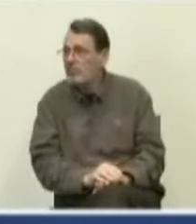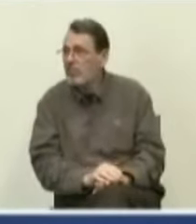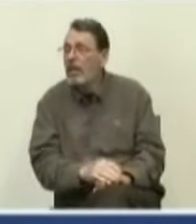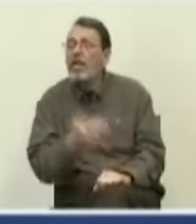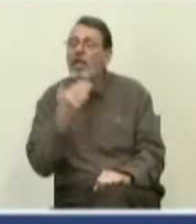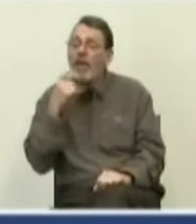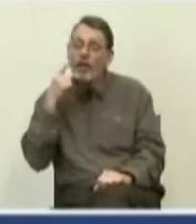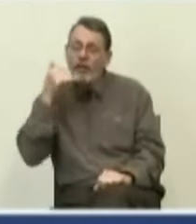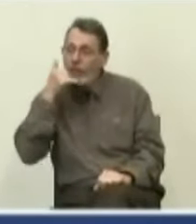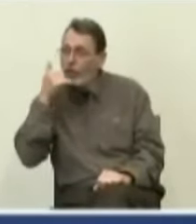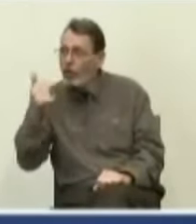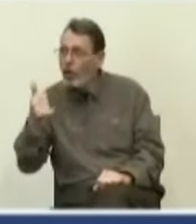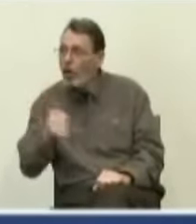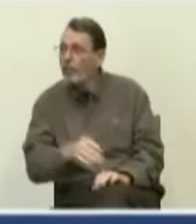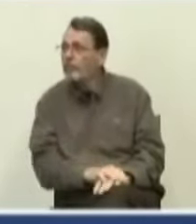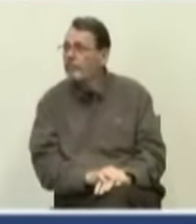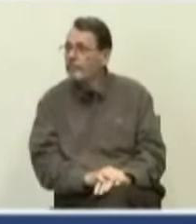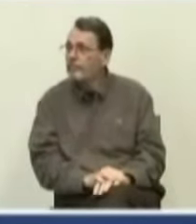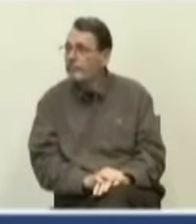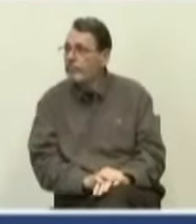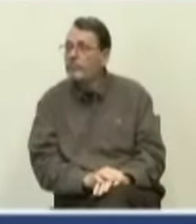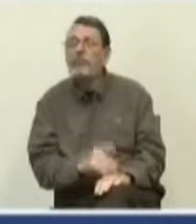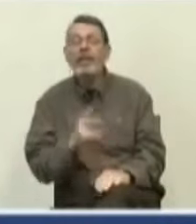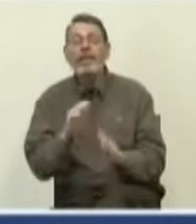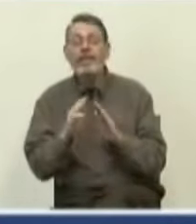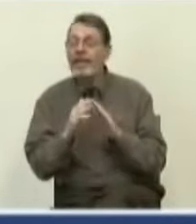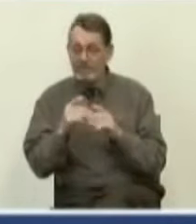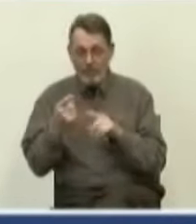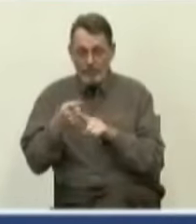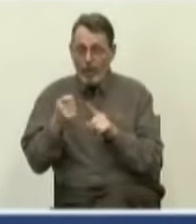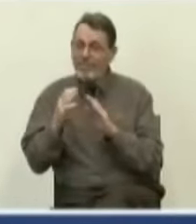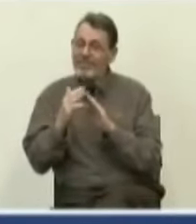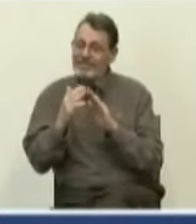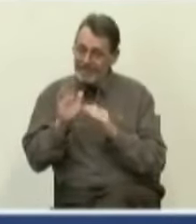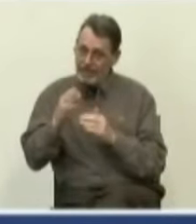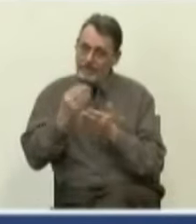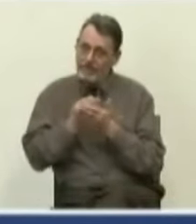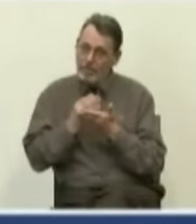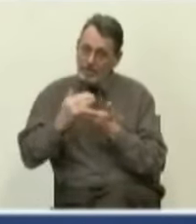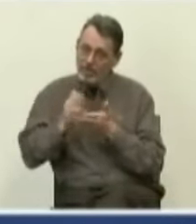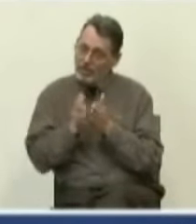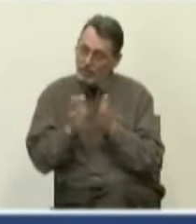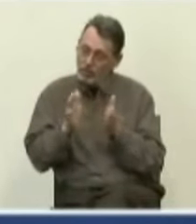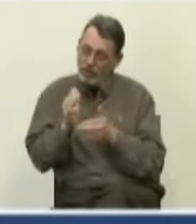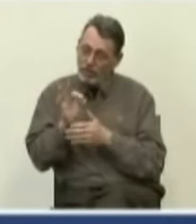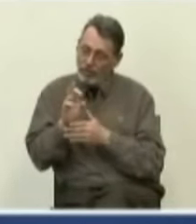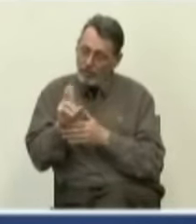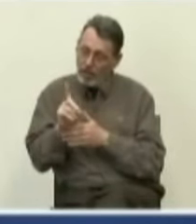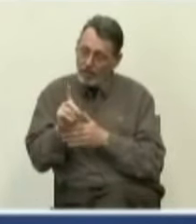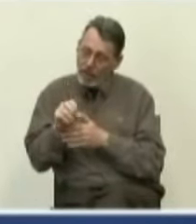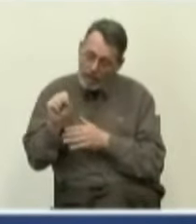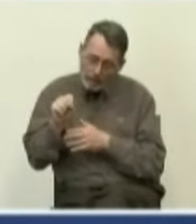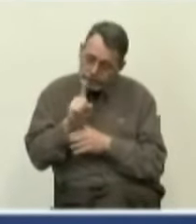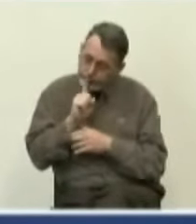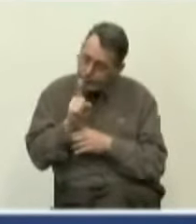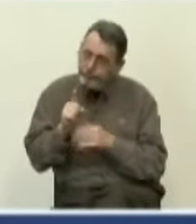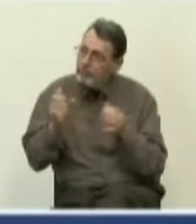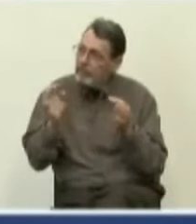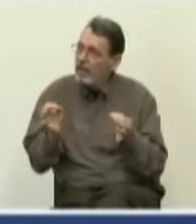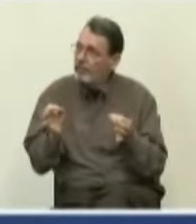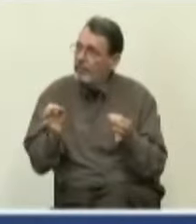For your call, the city, it comes out of the city's budget, the general fund, and definitely